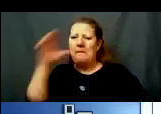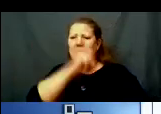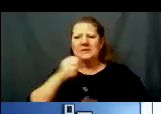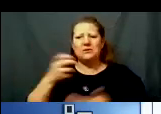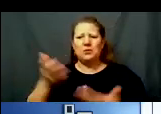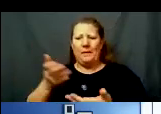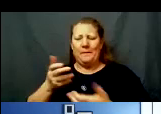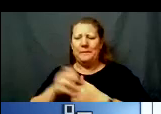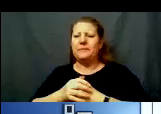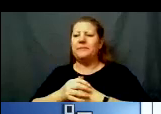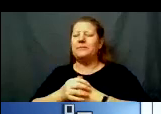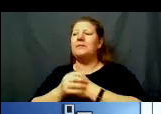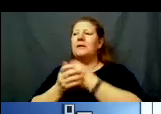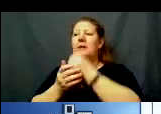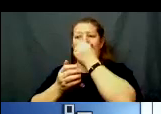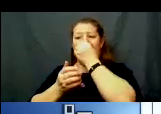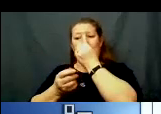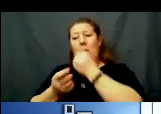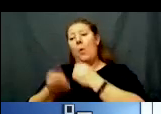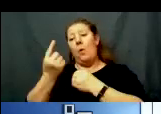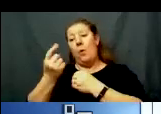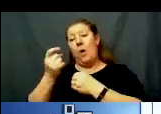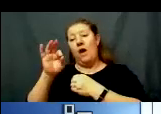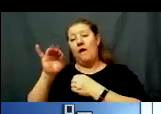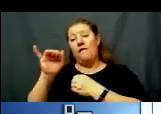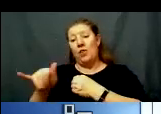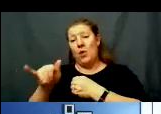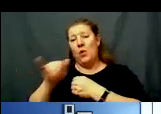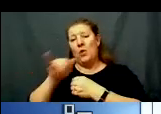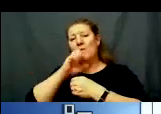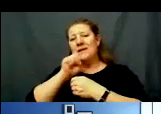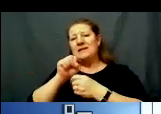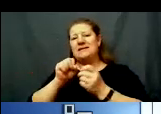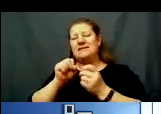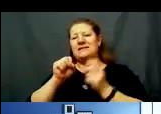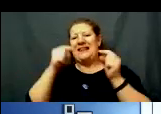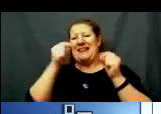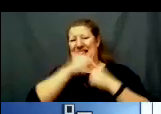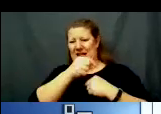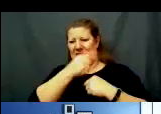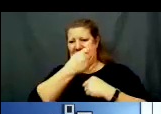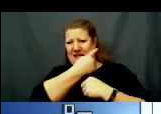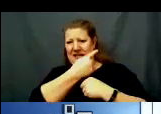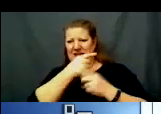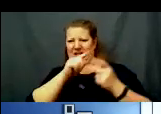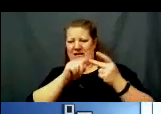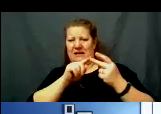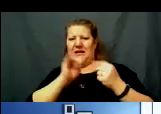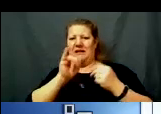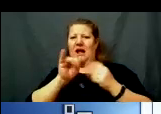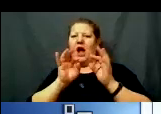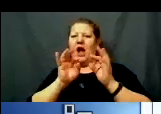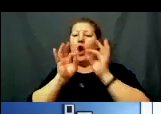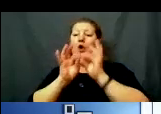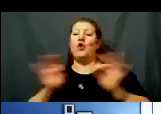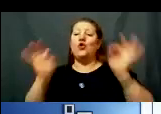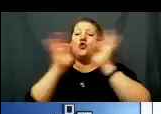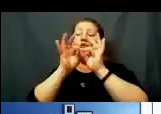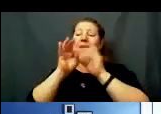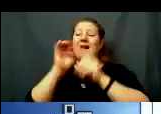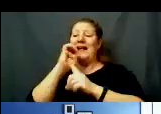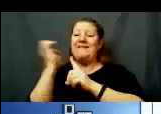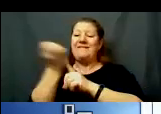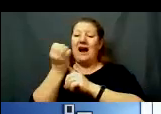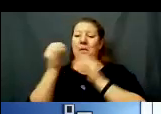those conversations has led to this idea of critical environmental justice. And I'm not the first person who's come up with this. It's part of a